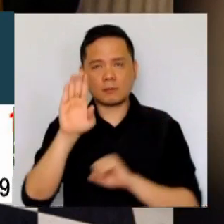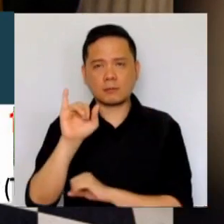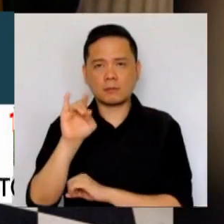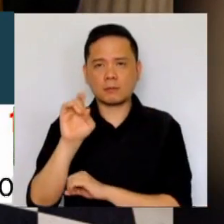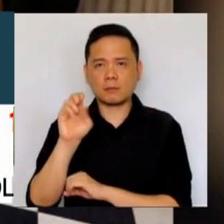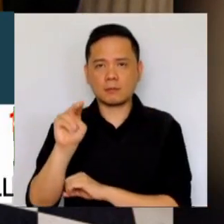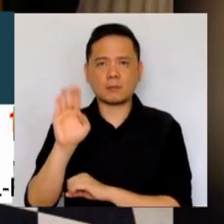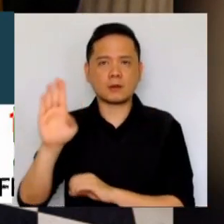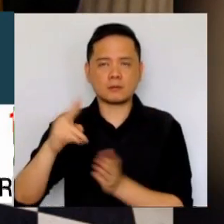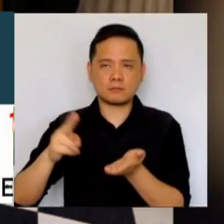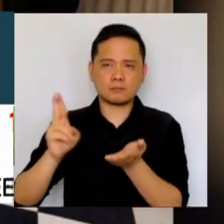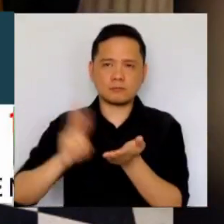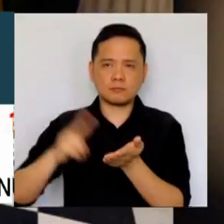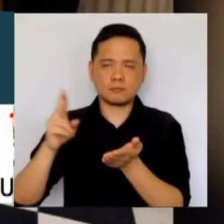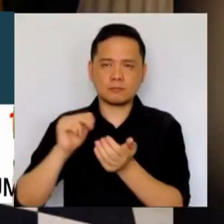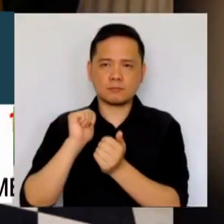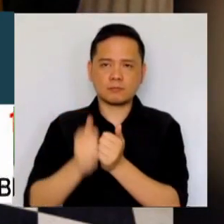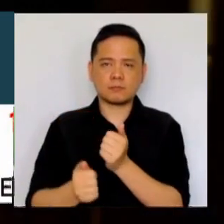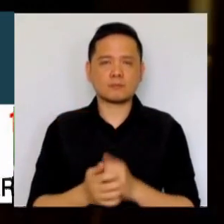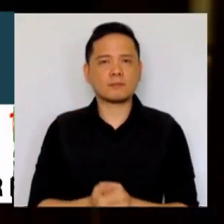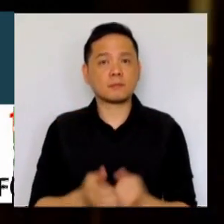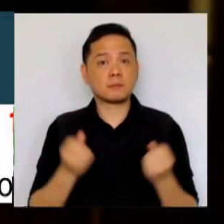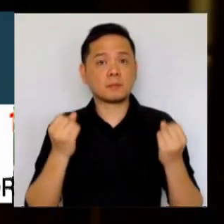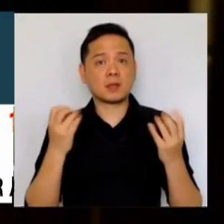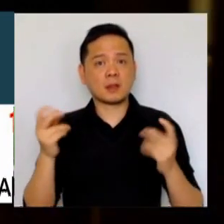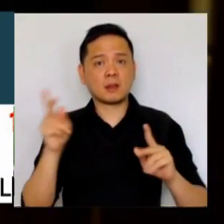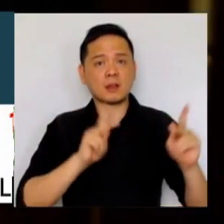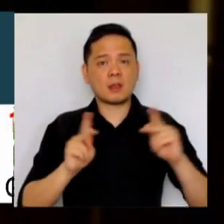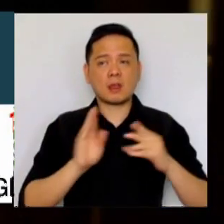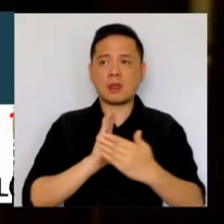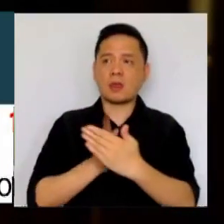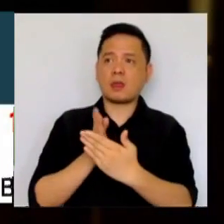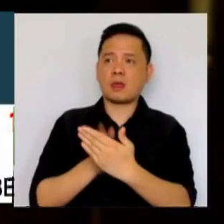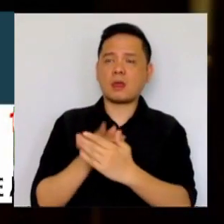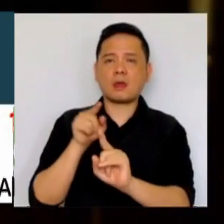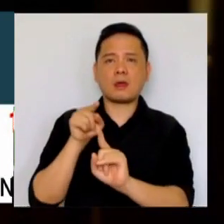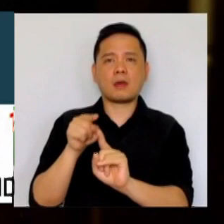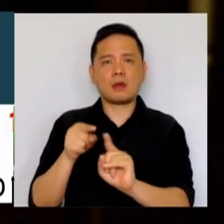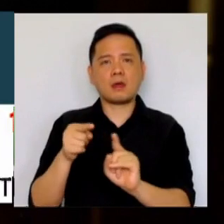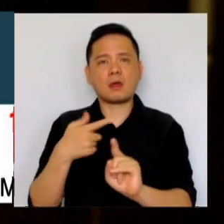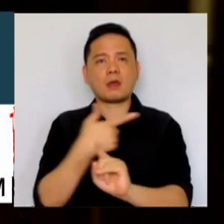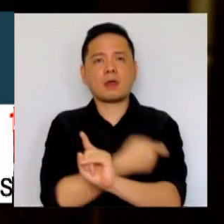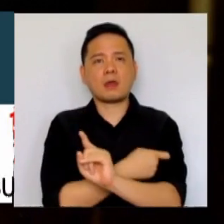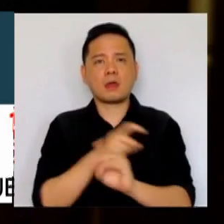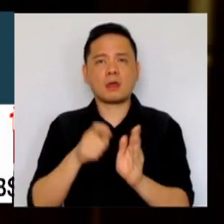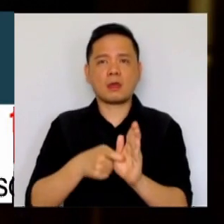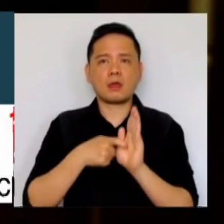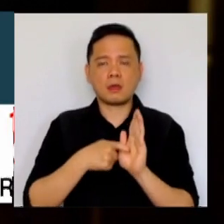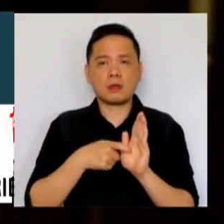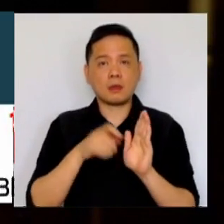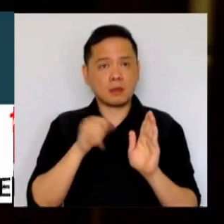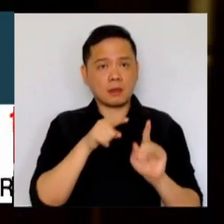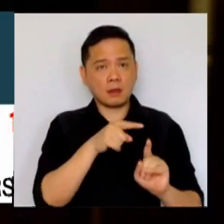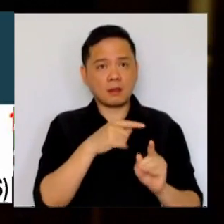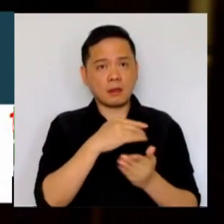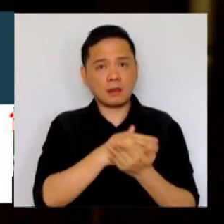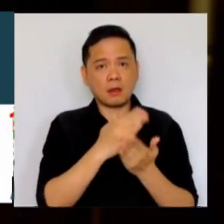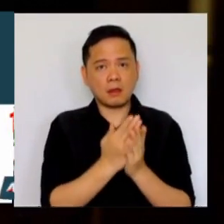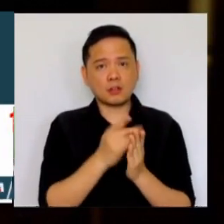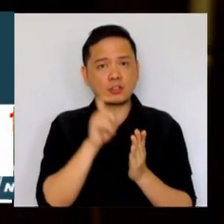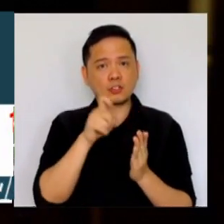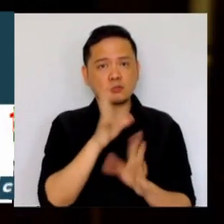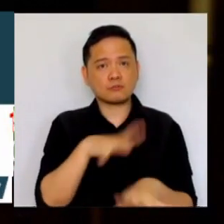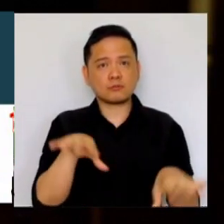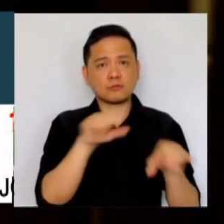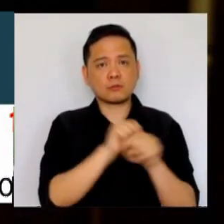the vote in protest of vaccine mandates. Funding was set to run out on Friday, midnight, but Congress is facing